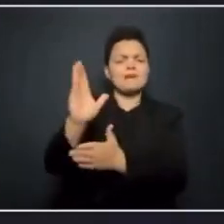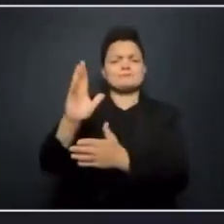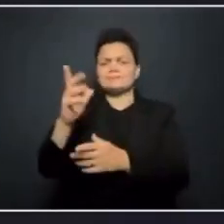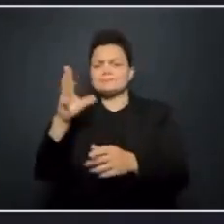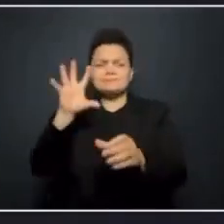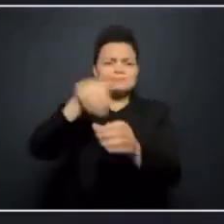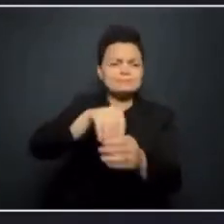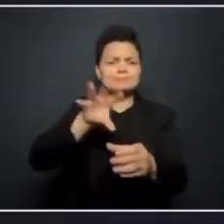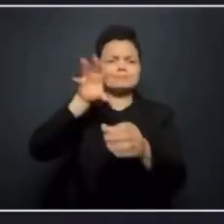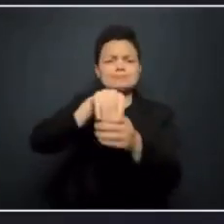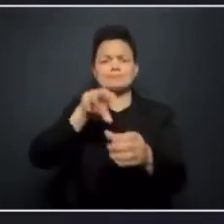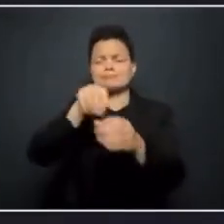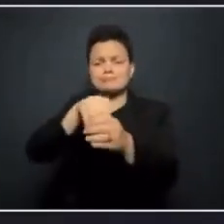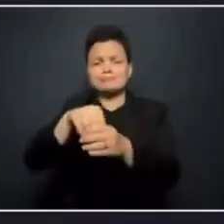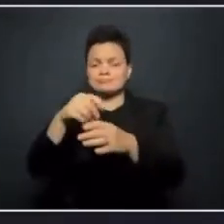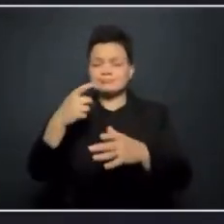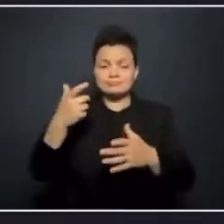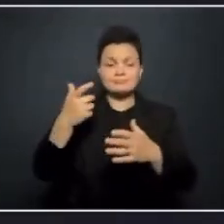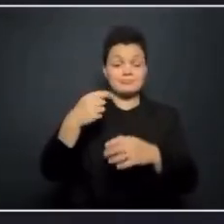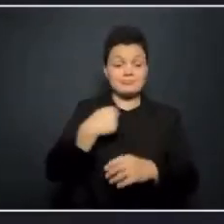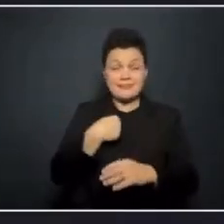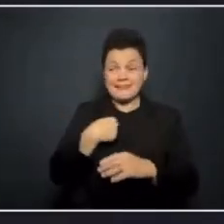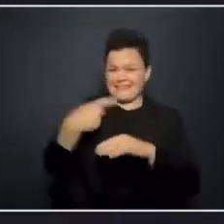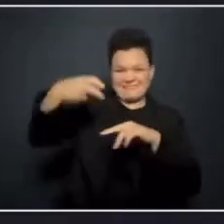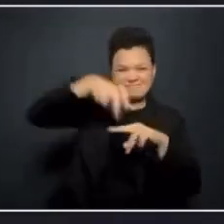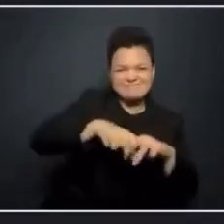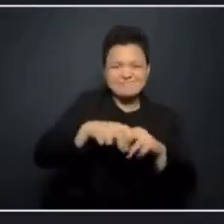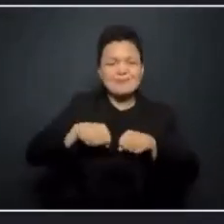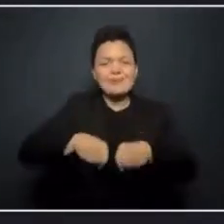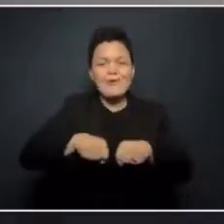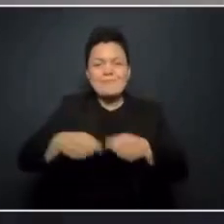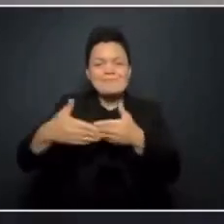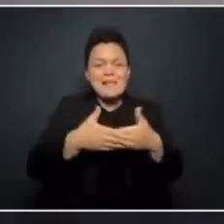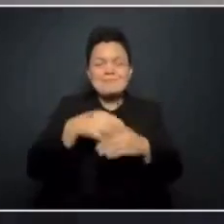shout and fight for it. And one of the ways we do that is through our vote.